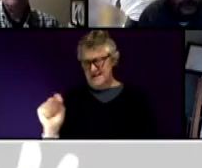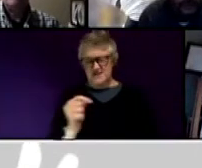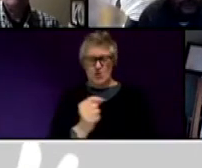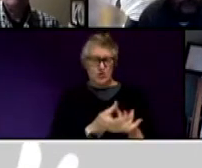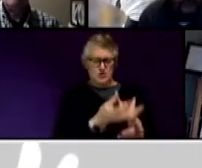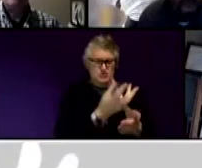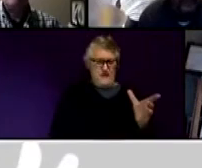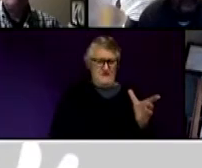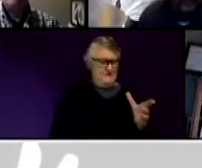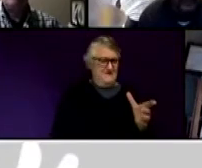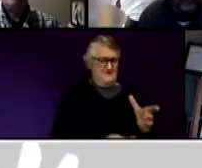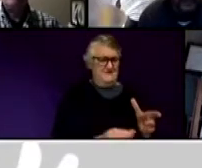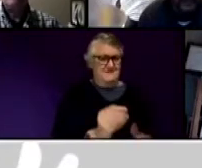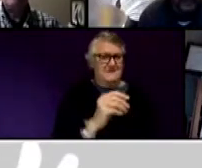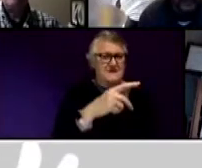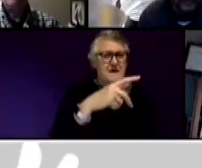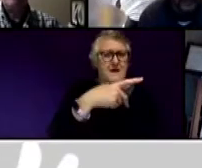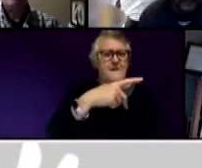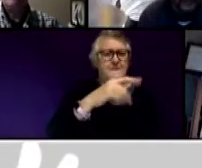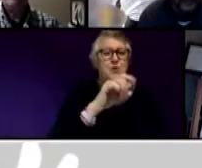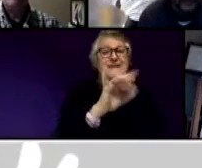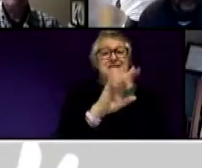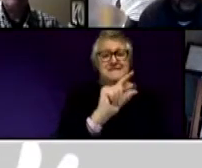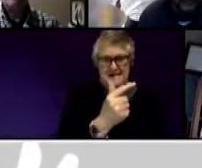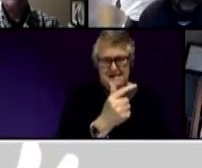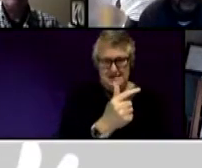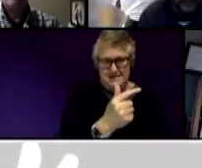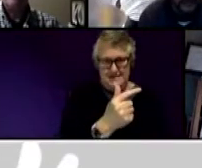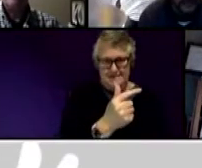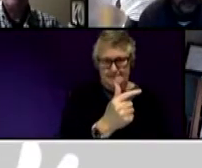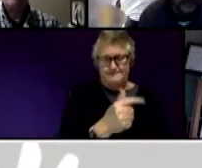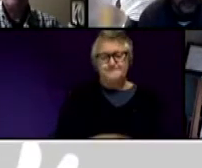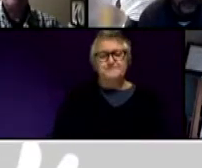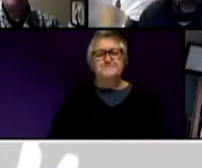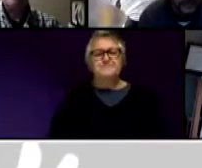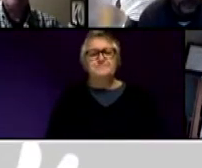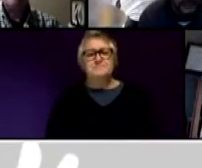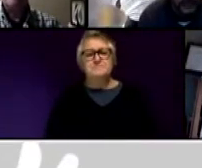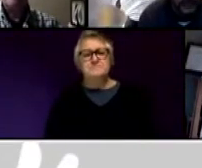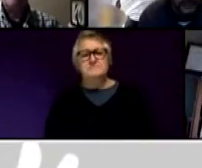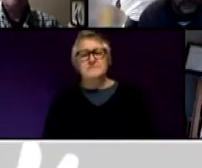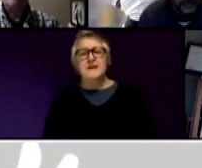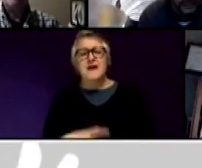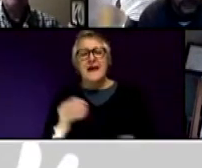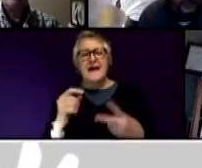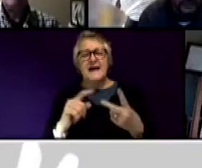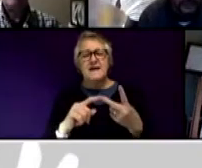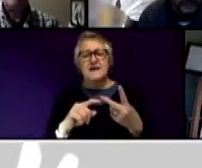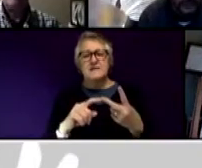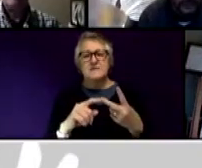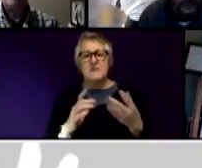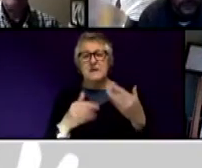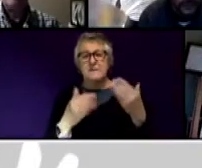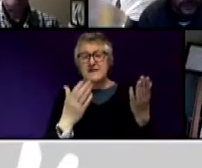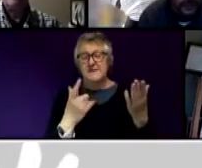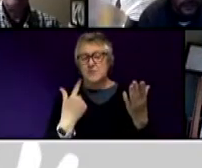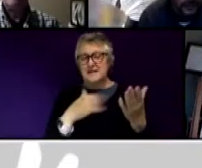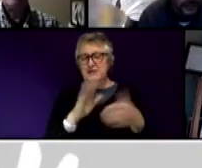motion that we share this letter with the Portland Police